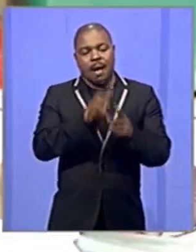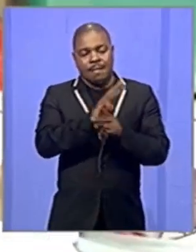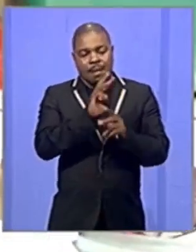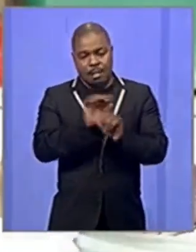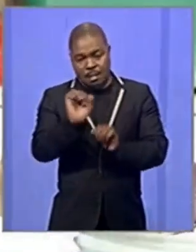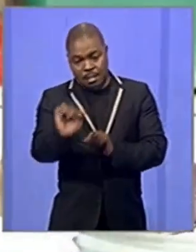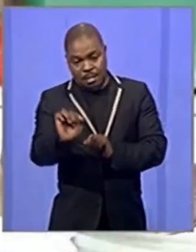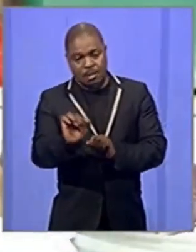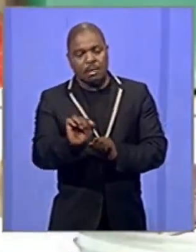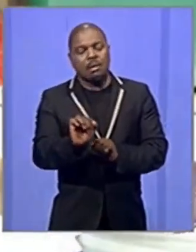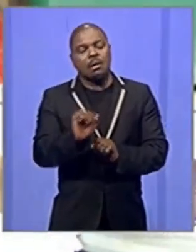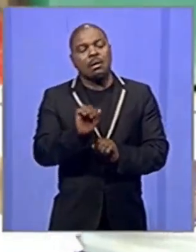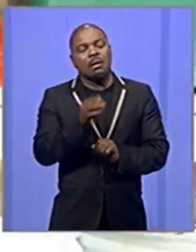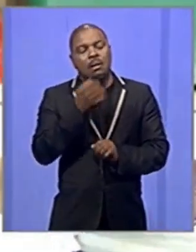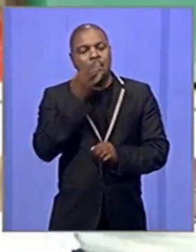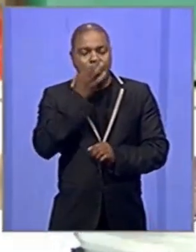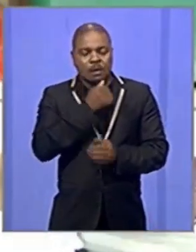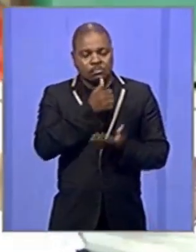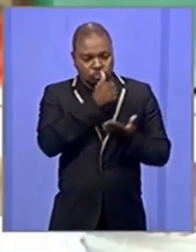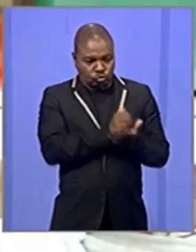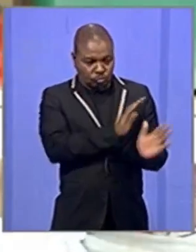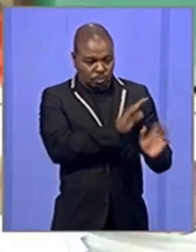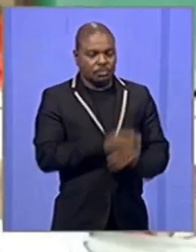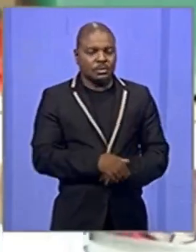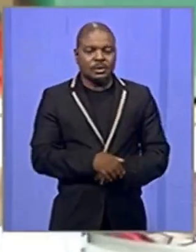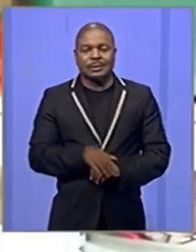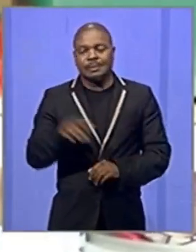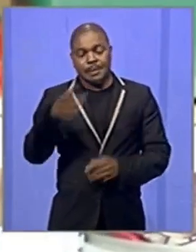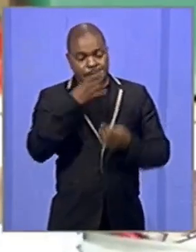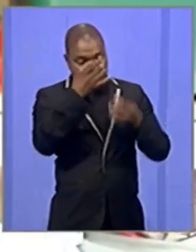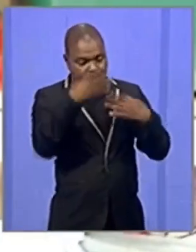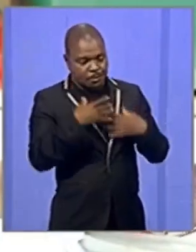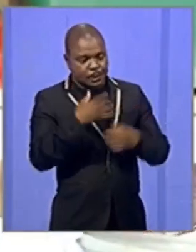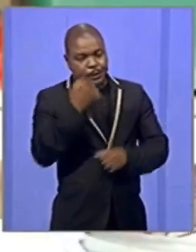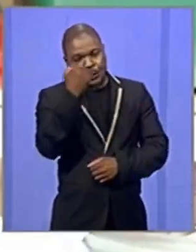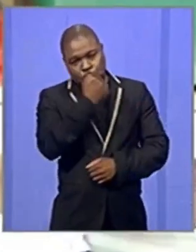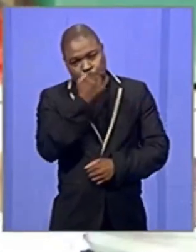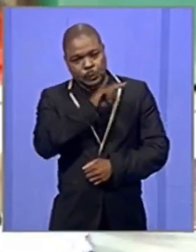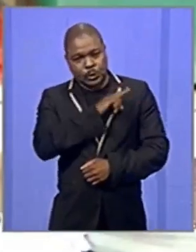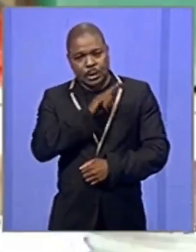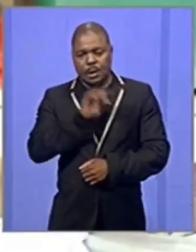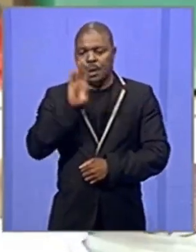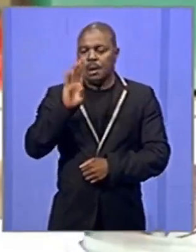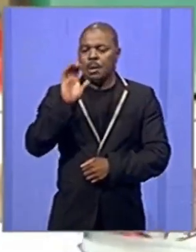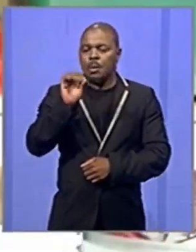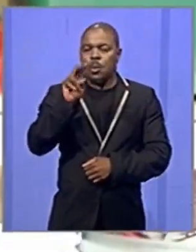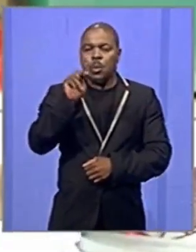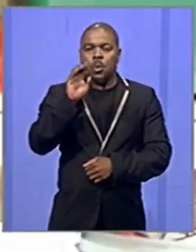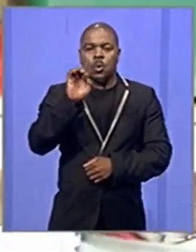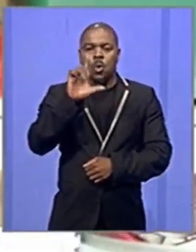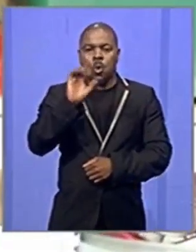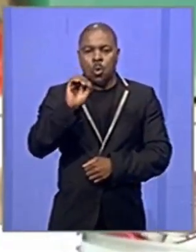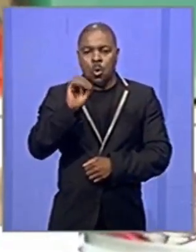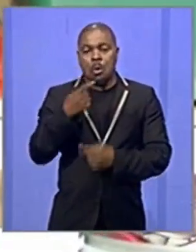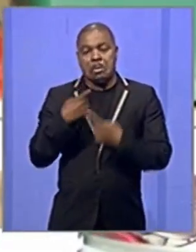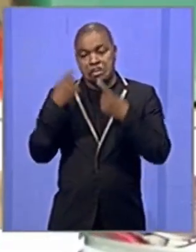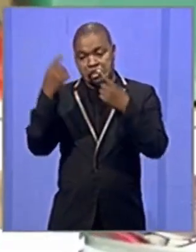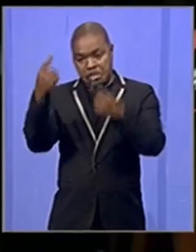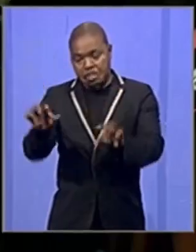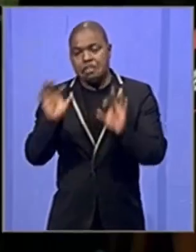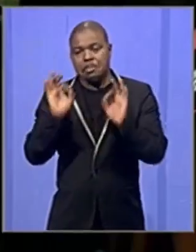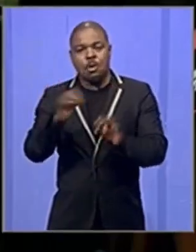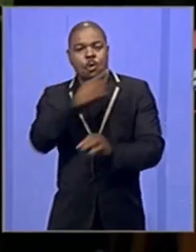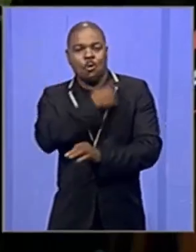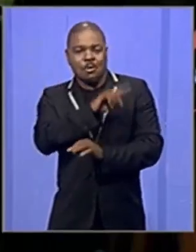dula fase mola ba re gopela re sorry for lena bonolo o kgonne go fitla sepetlele but go